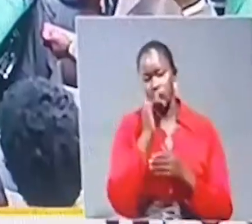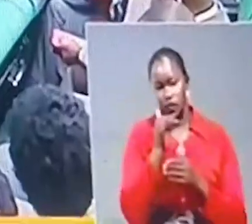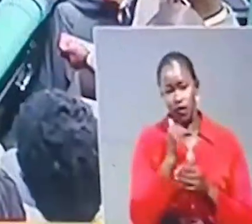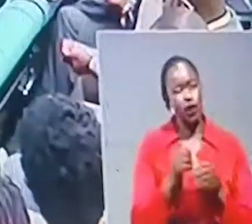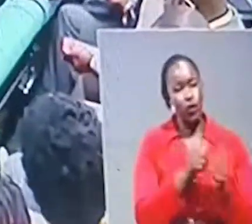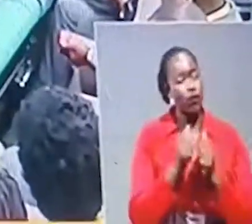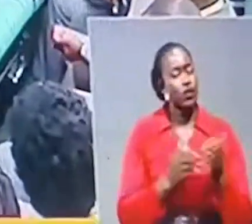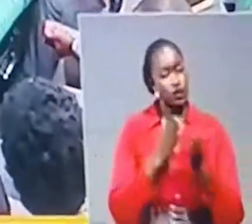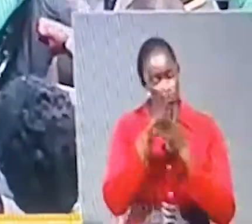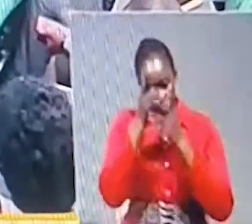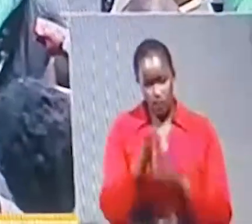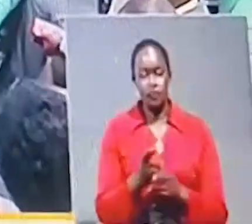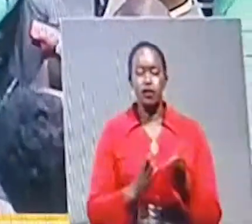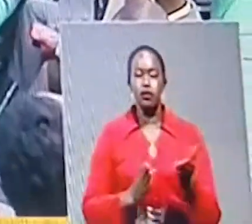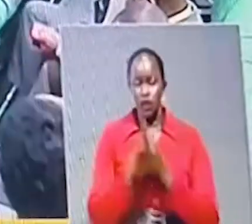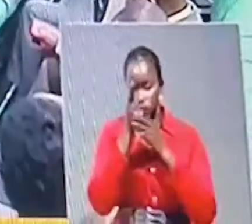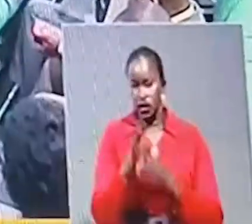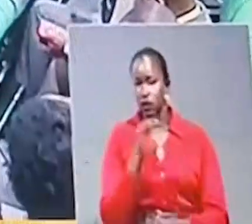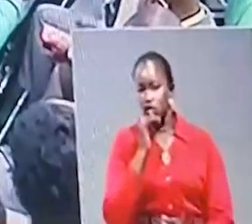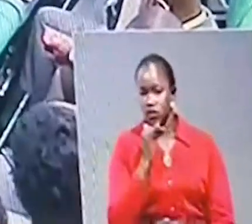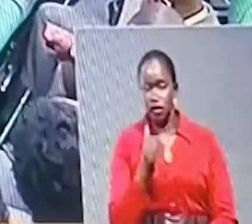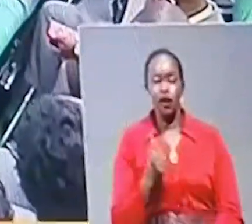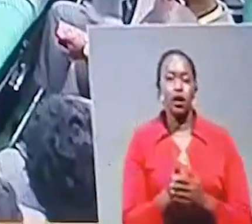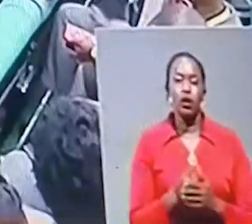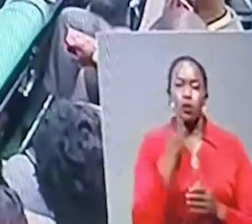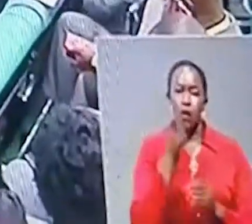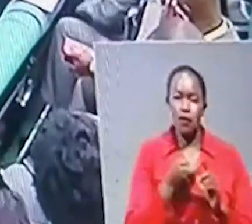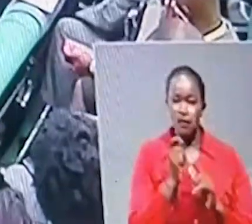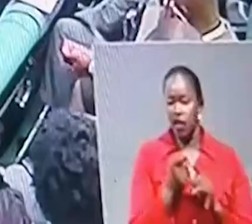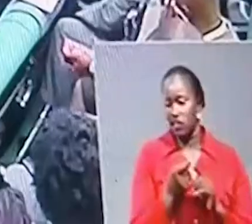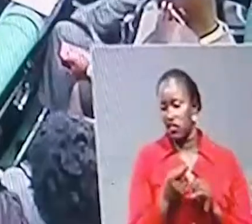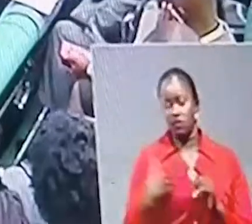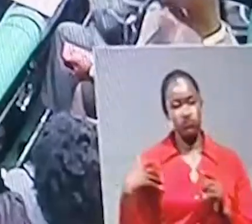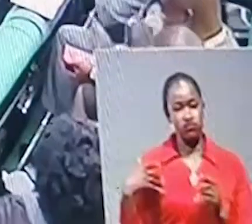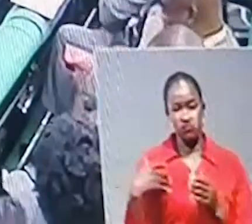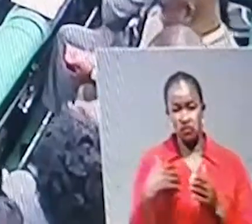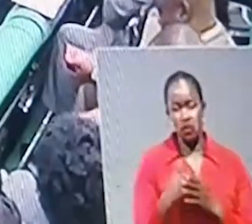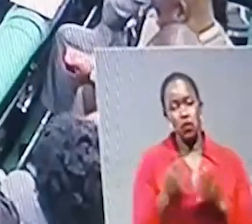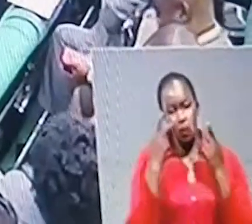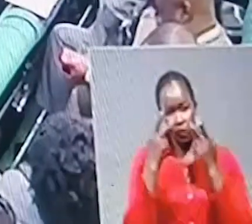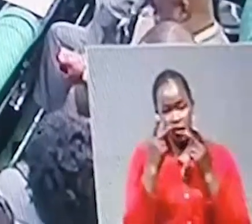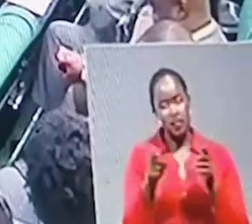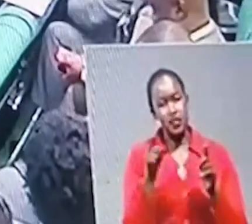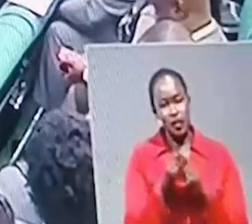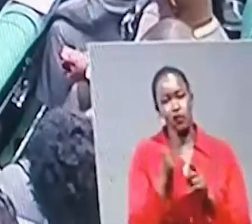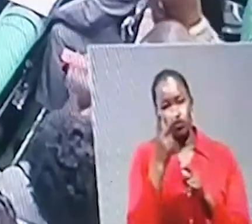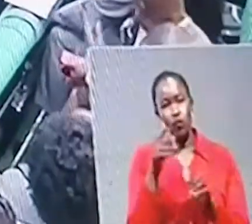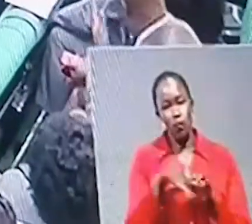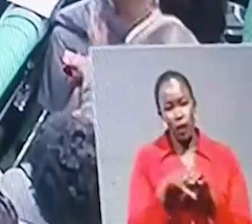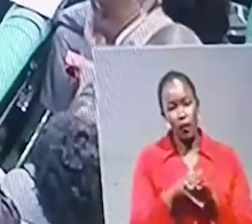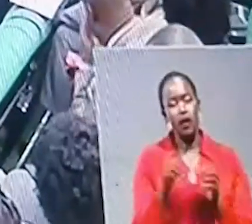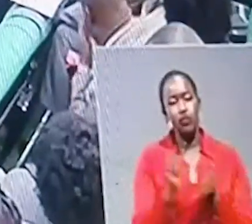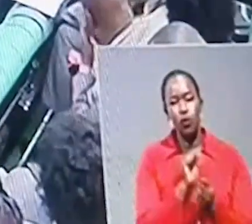Right Honorable Speaker, for the last 1 month or so, we are seeing the same two members taking